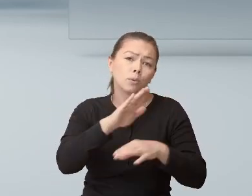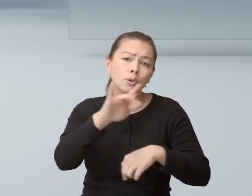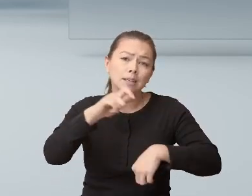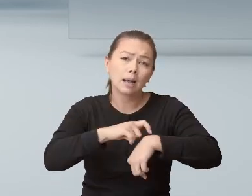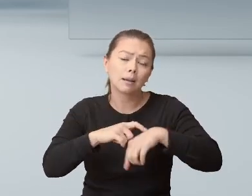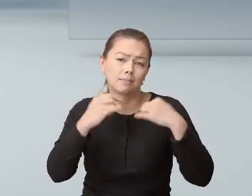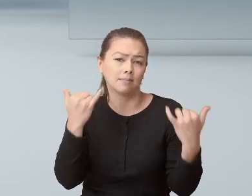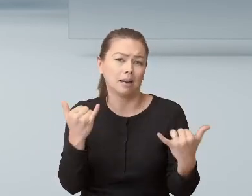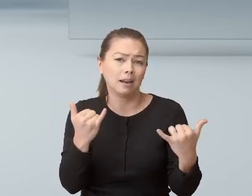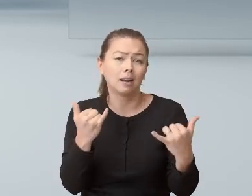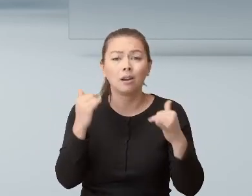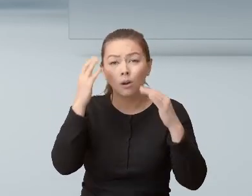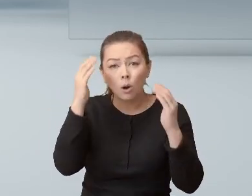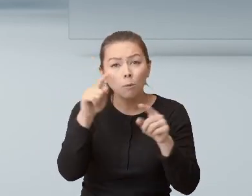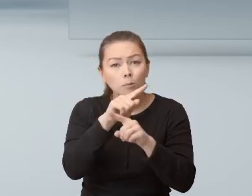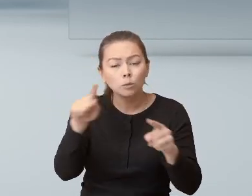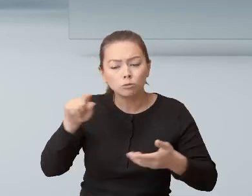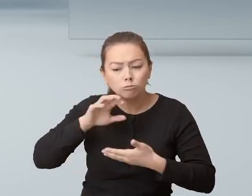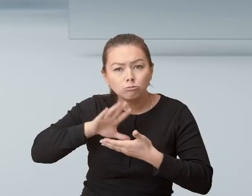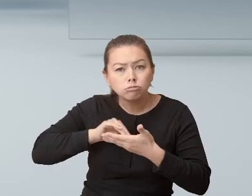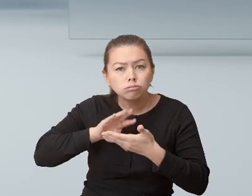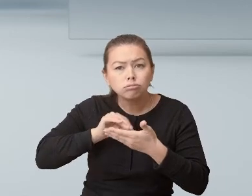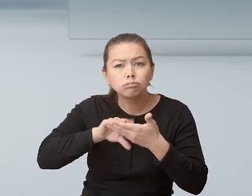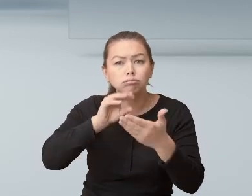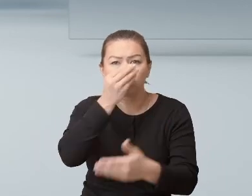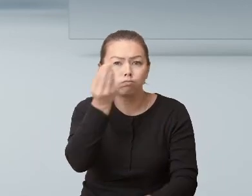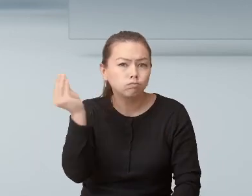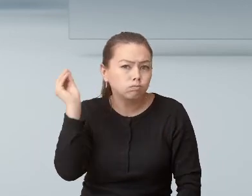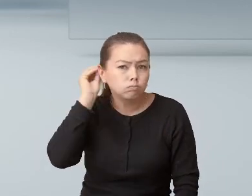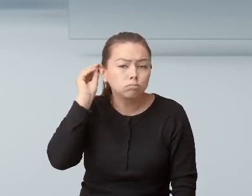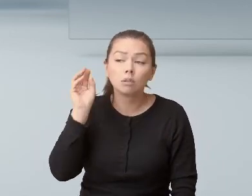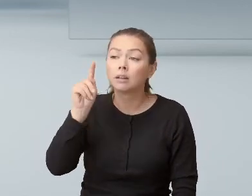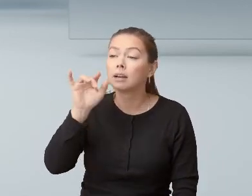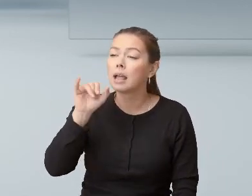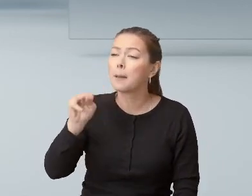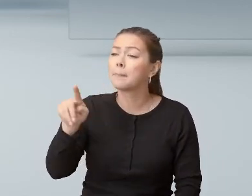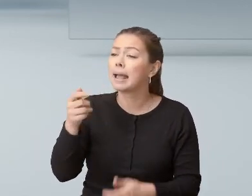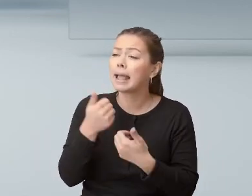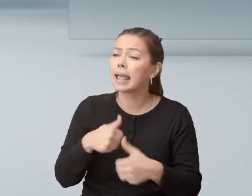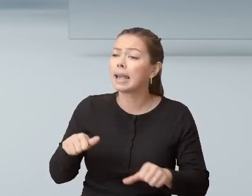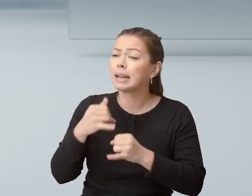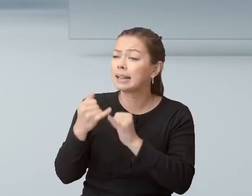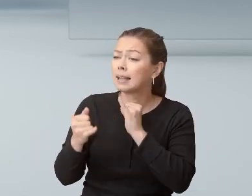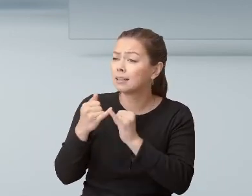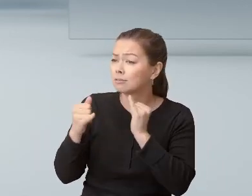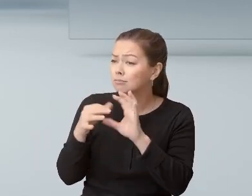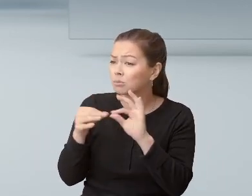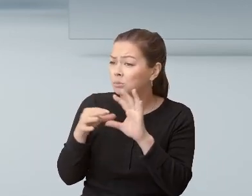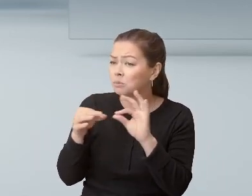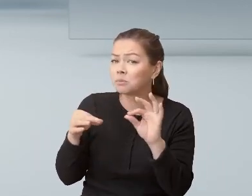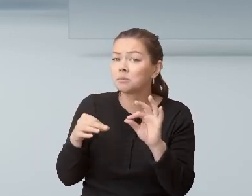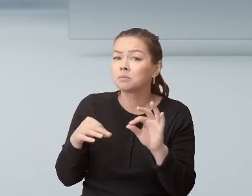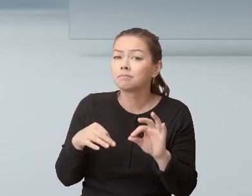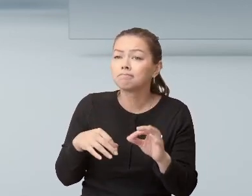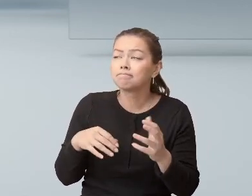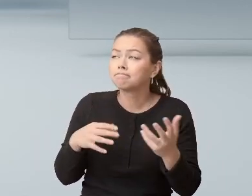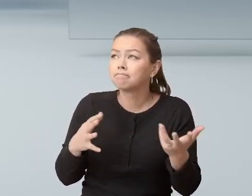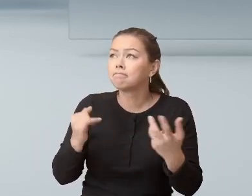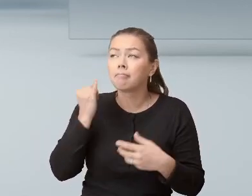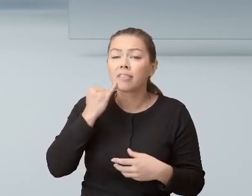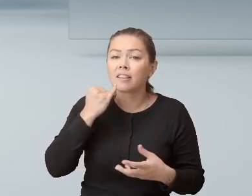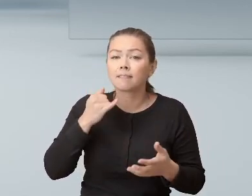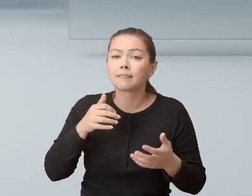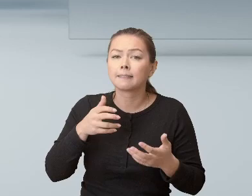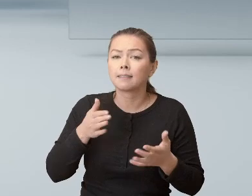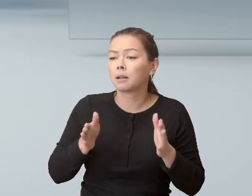time today. We hope you brought up some great components. Tim, you have any closing remarks in terms of what would you say to someone